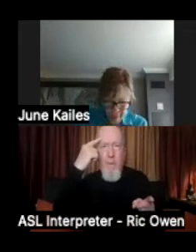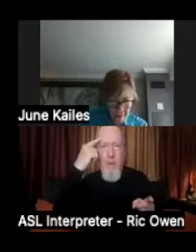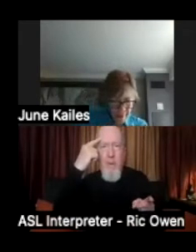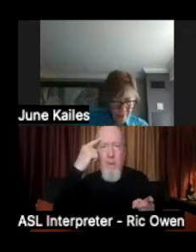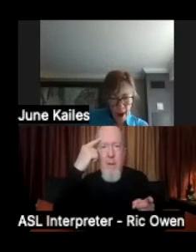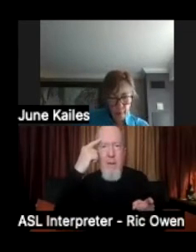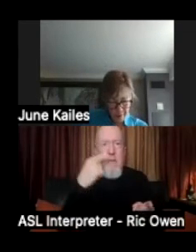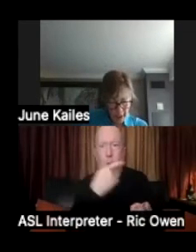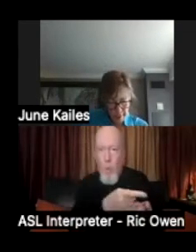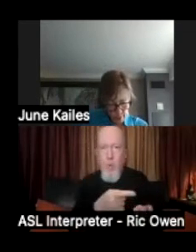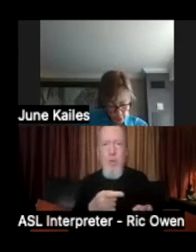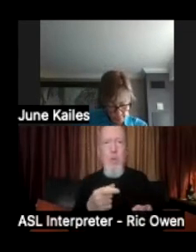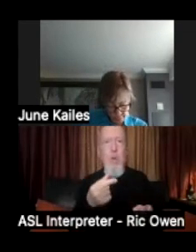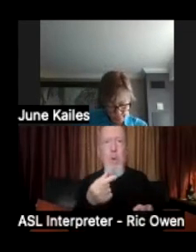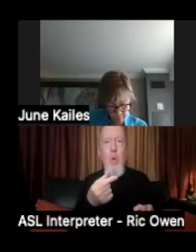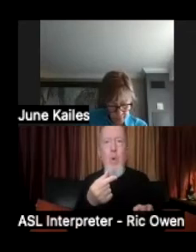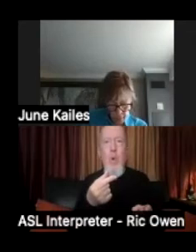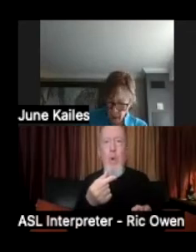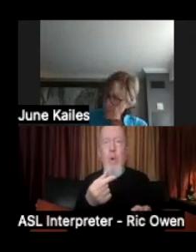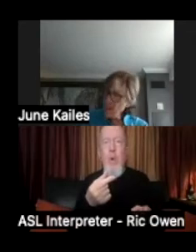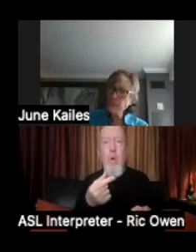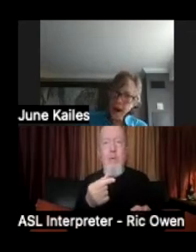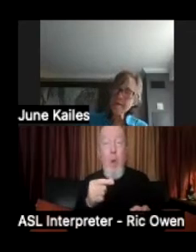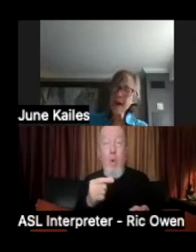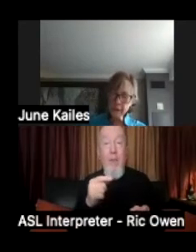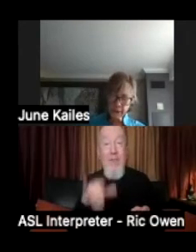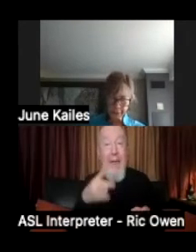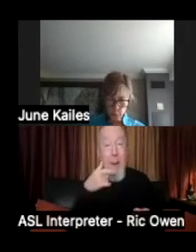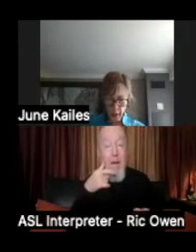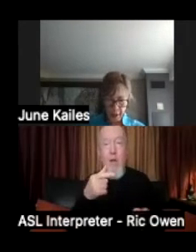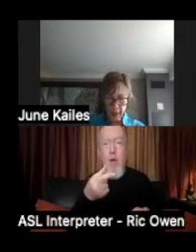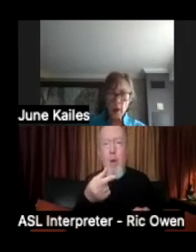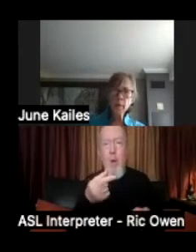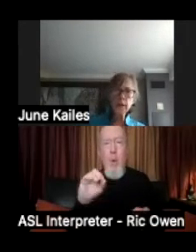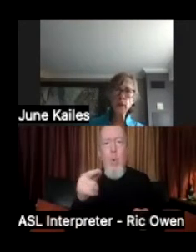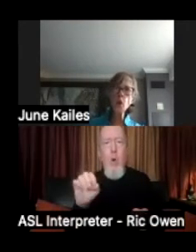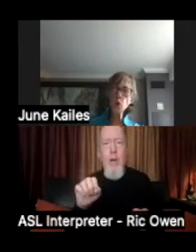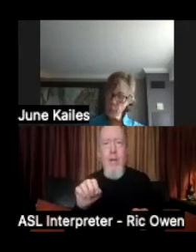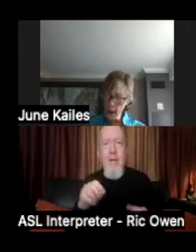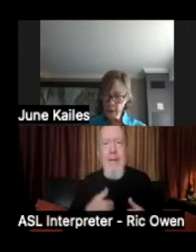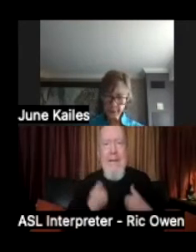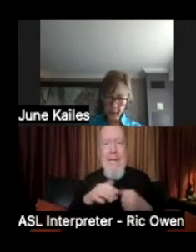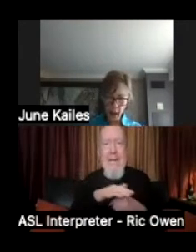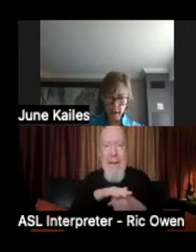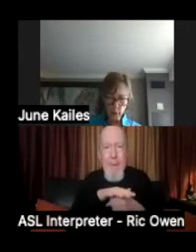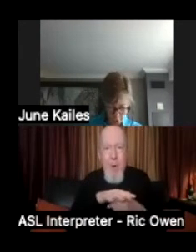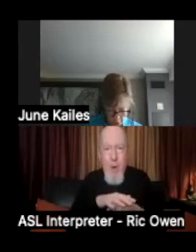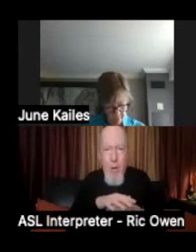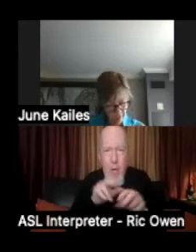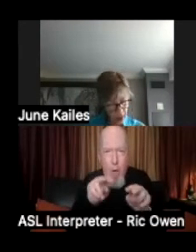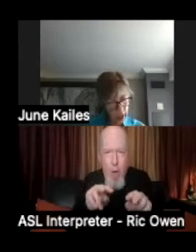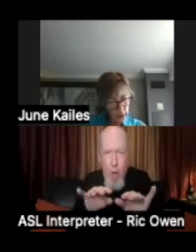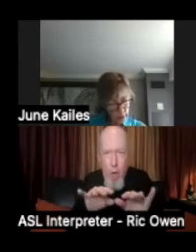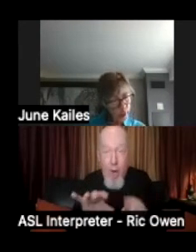neighborhood, found a neighbor about 5 houses away with solar panels on her